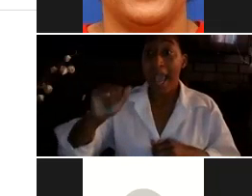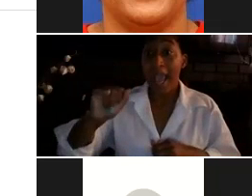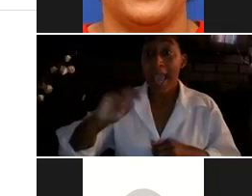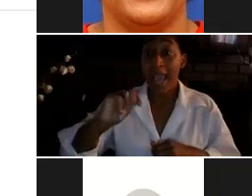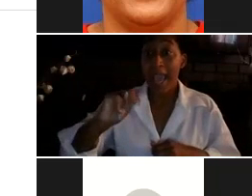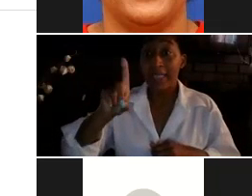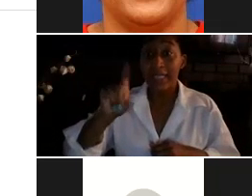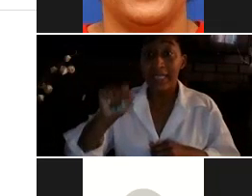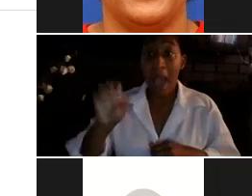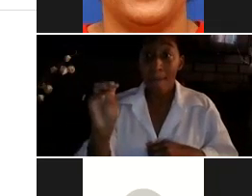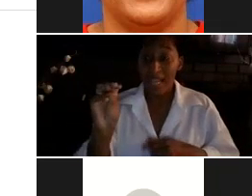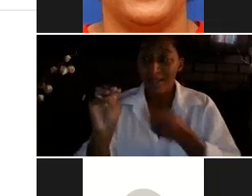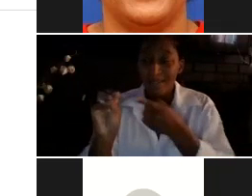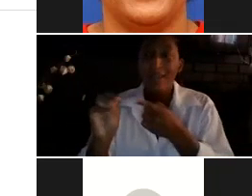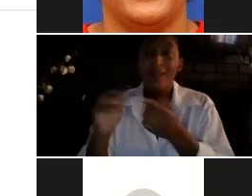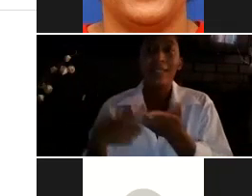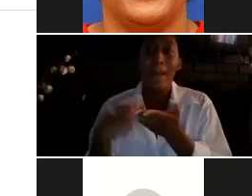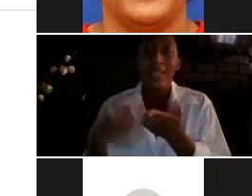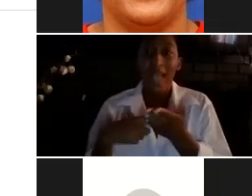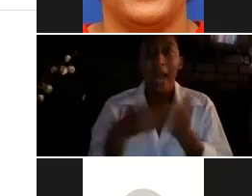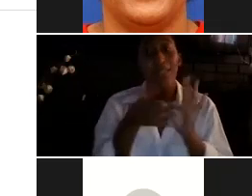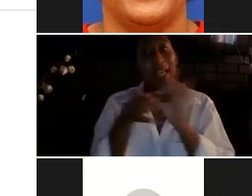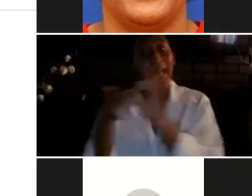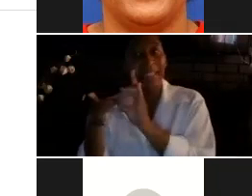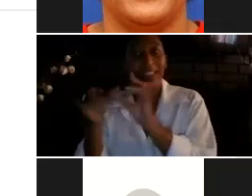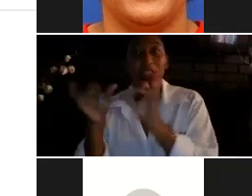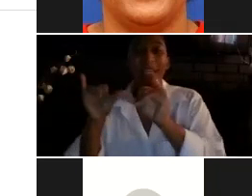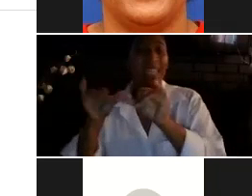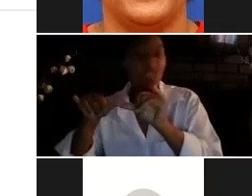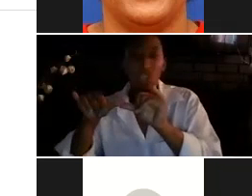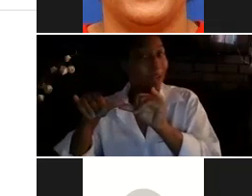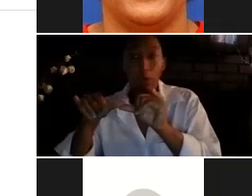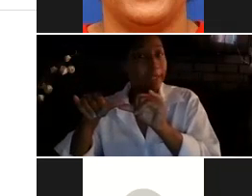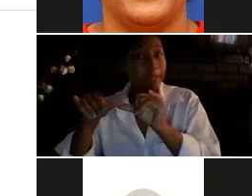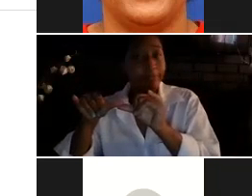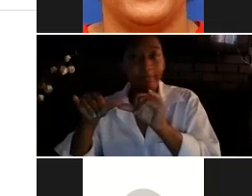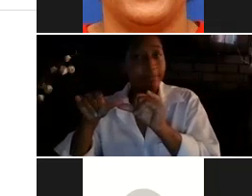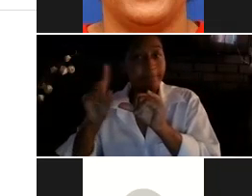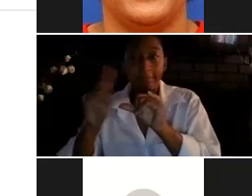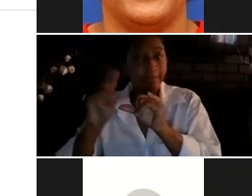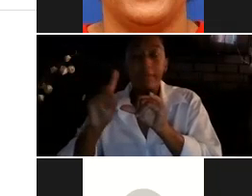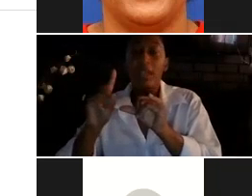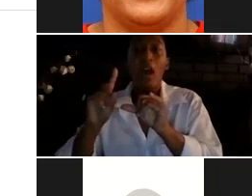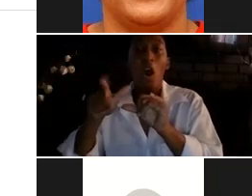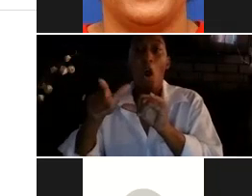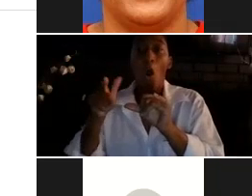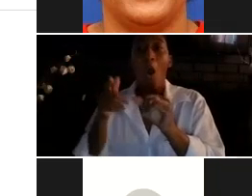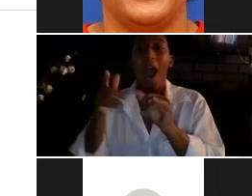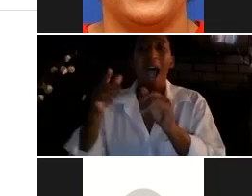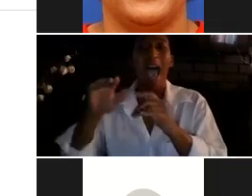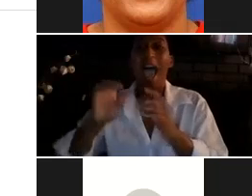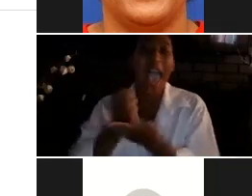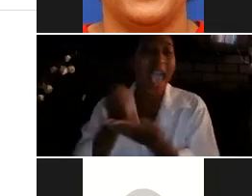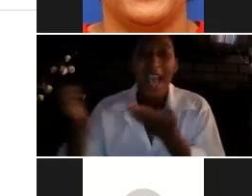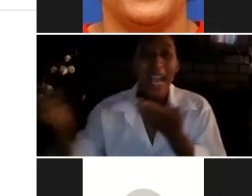or economics kind of feel to them, and that's Mm. not where I want you to focus. So something that's